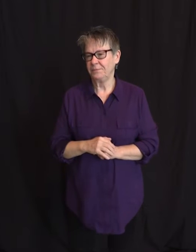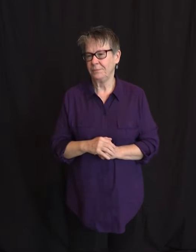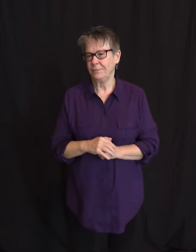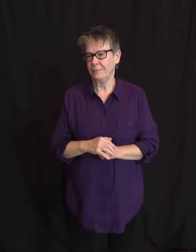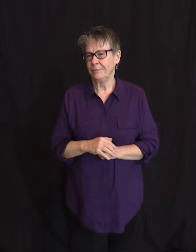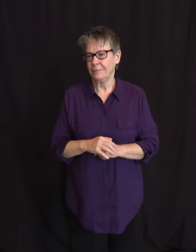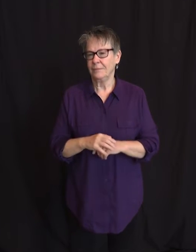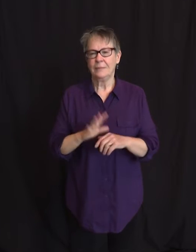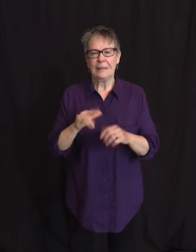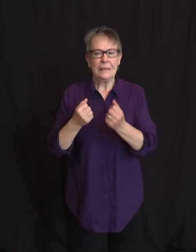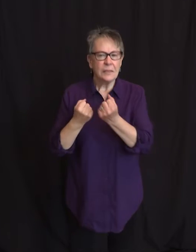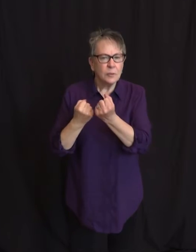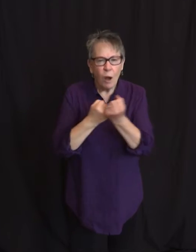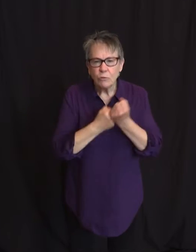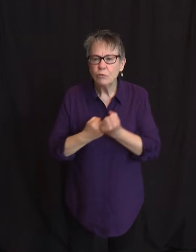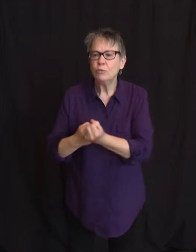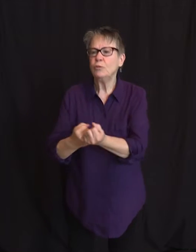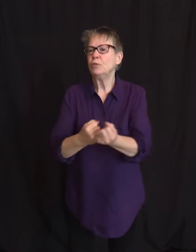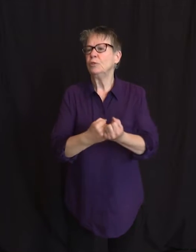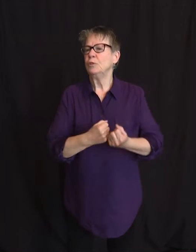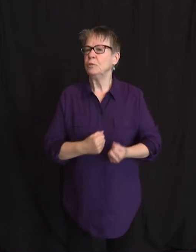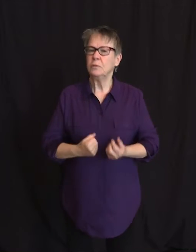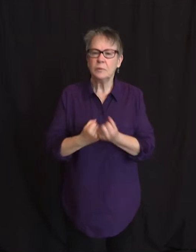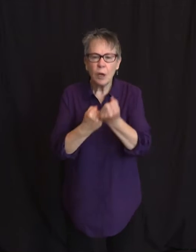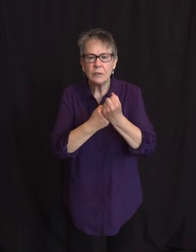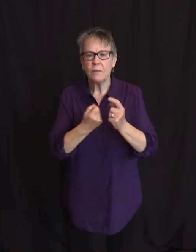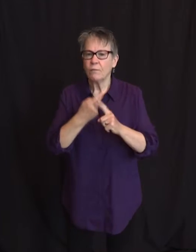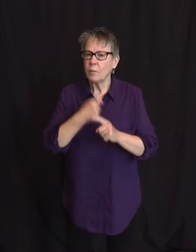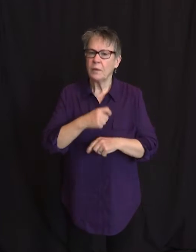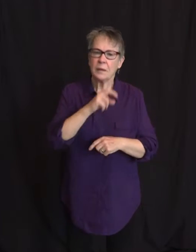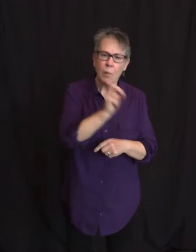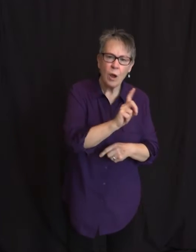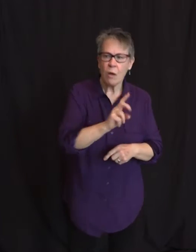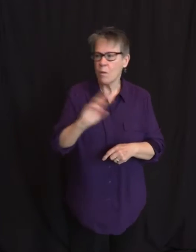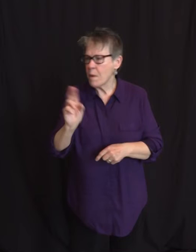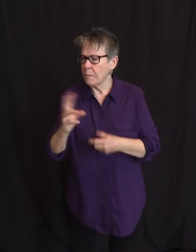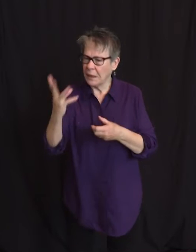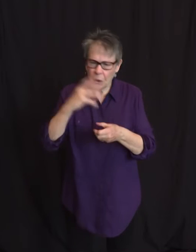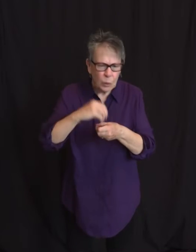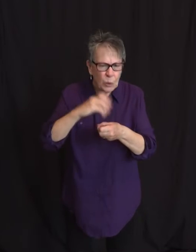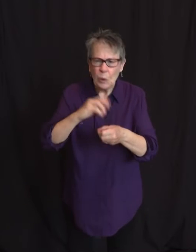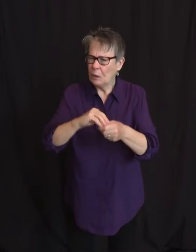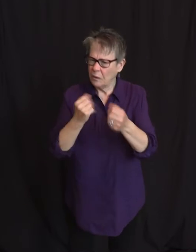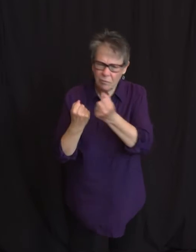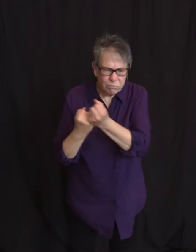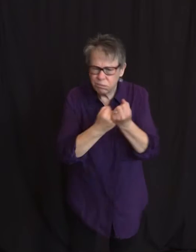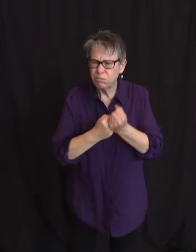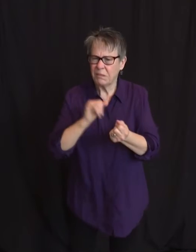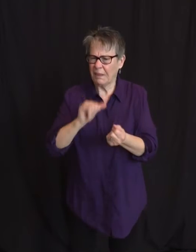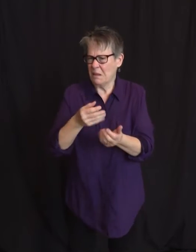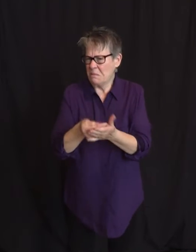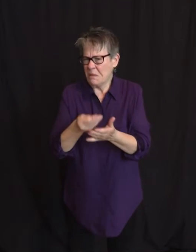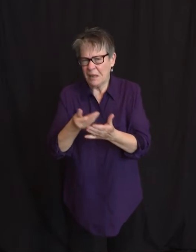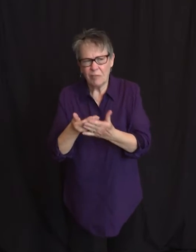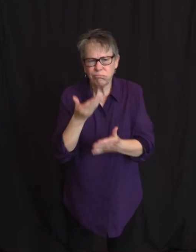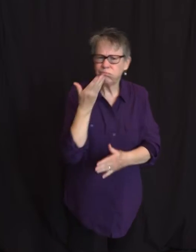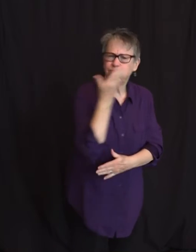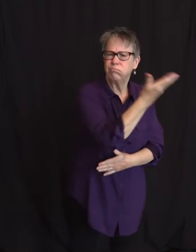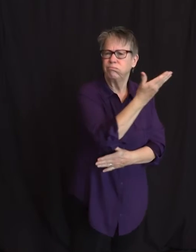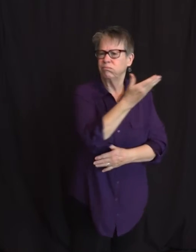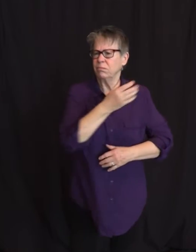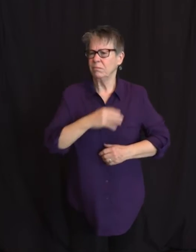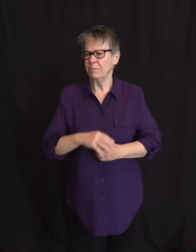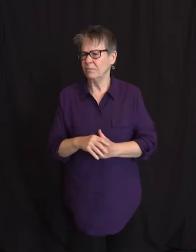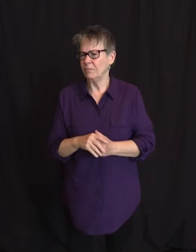Republicans in that list. I think every member is hearing this from their hometowns, from their state governments. This is not